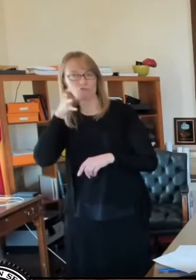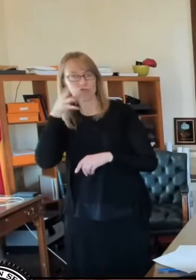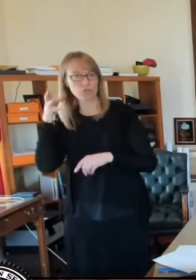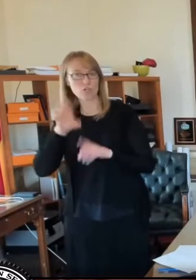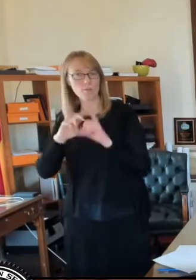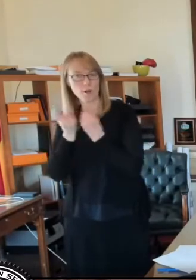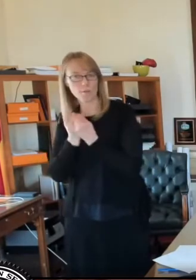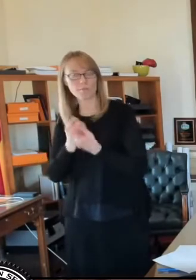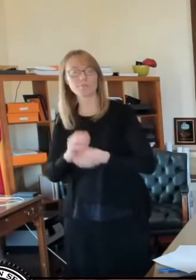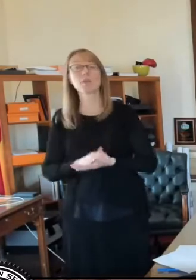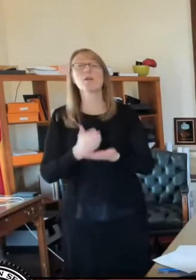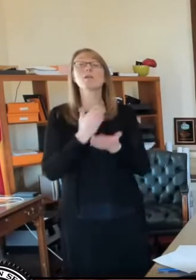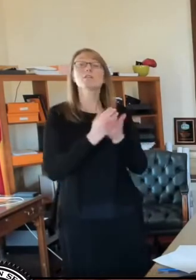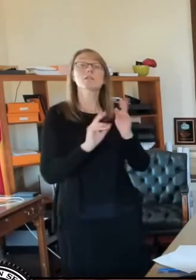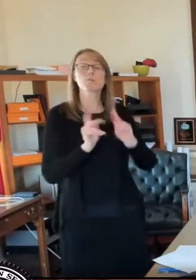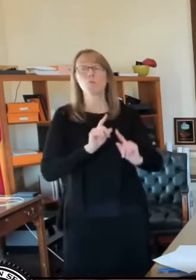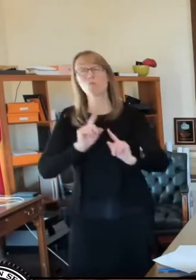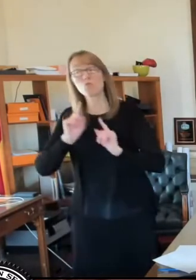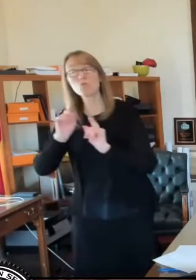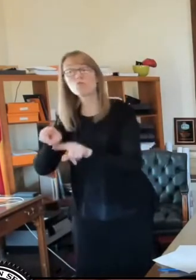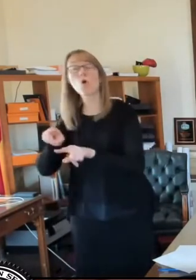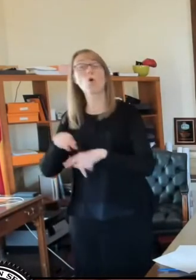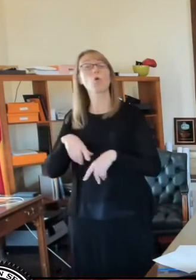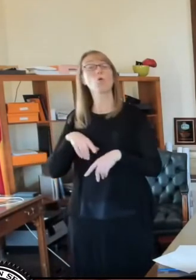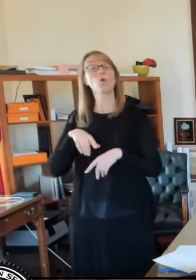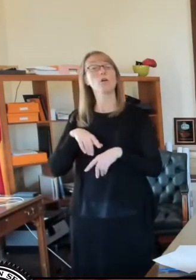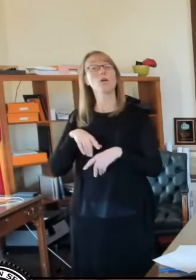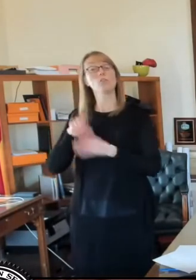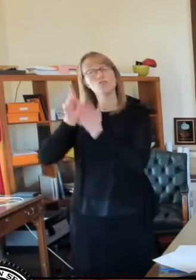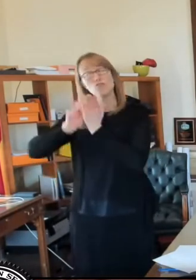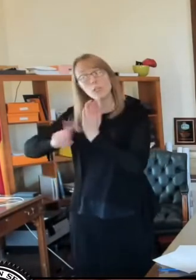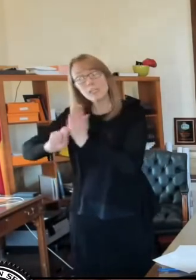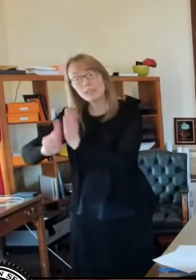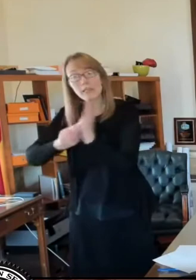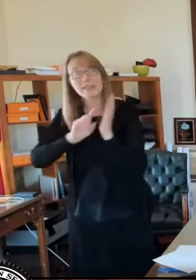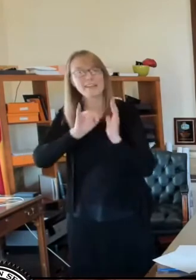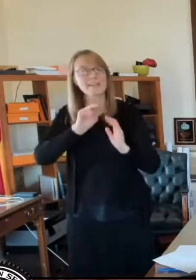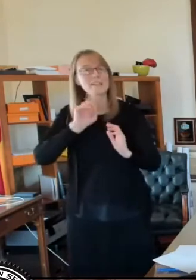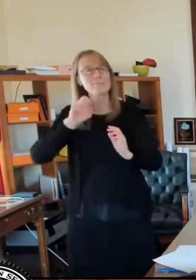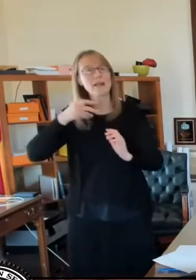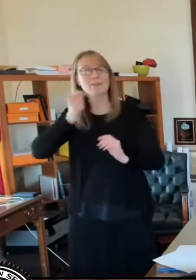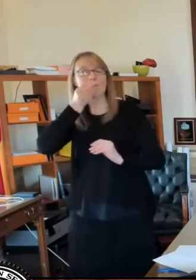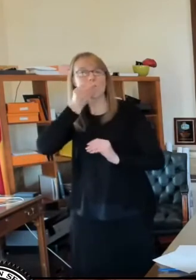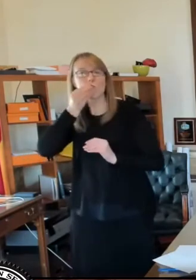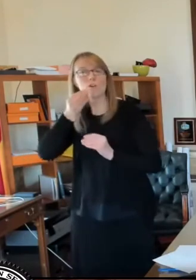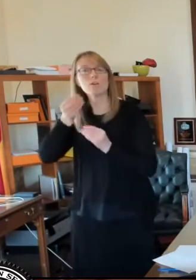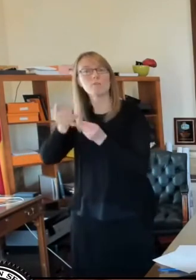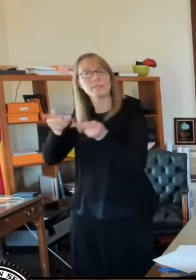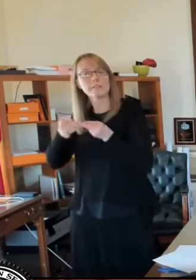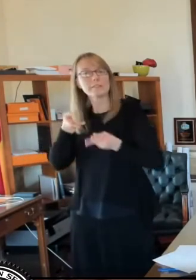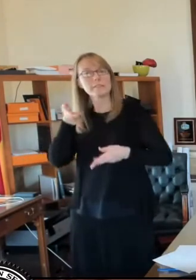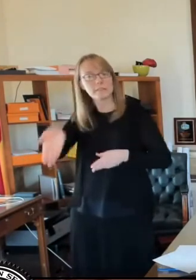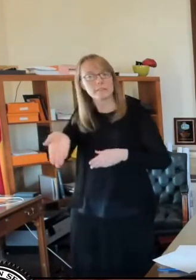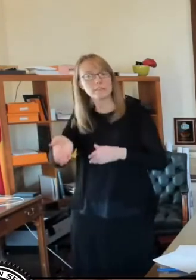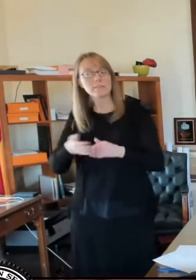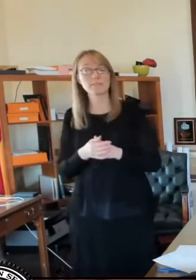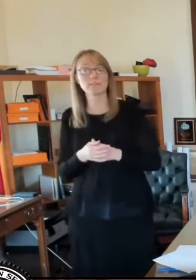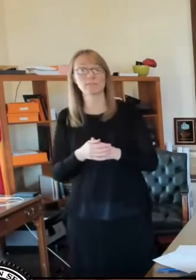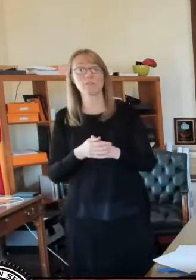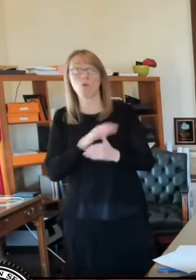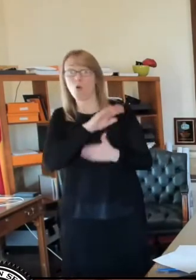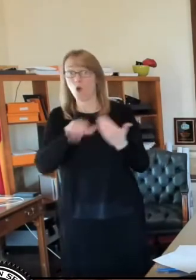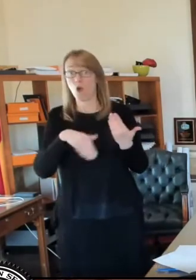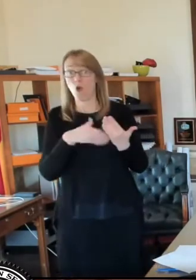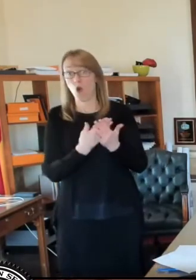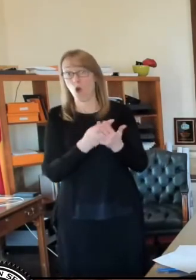restaurants and inspect. So they might be included in that. That's the second round. And then the third round, this is all within phase one, by the way,